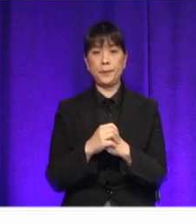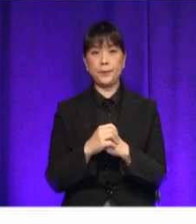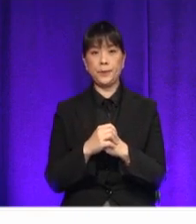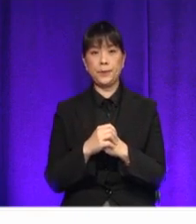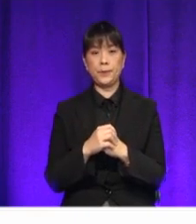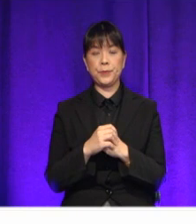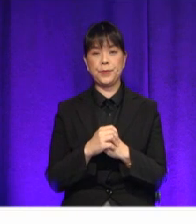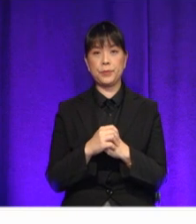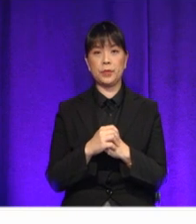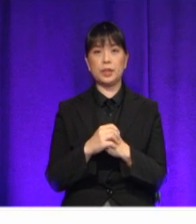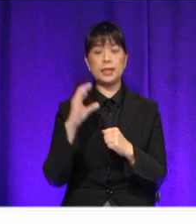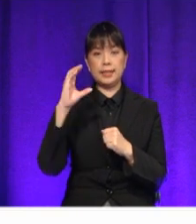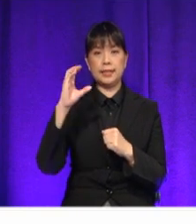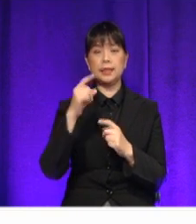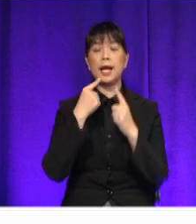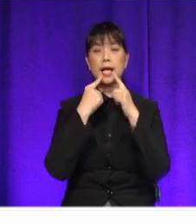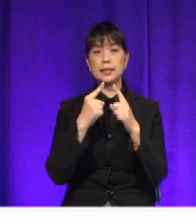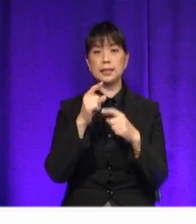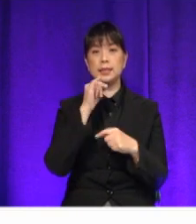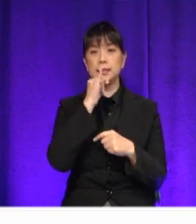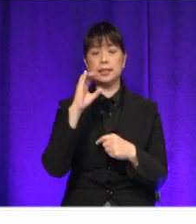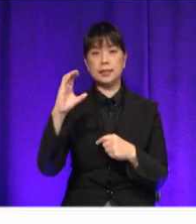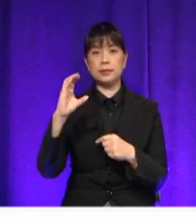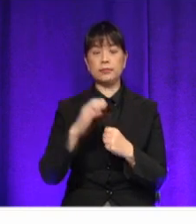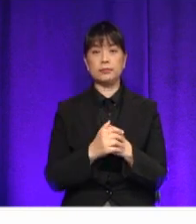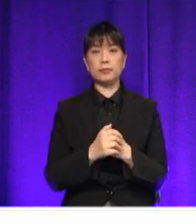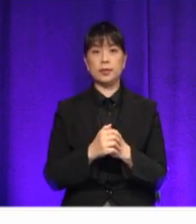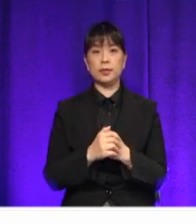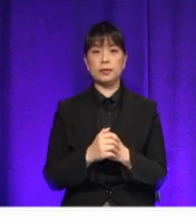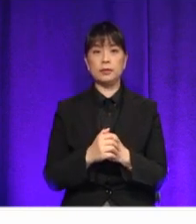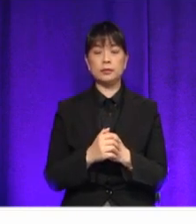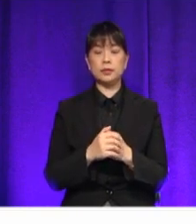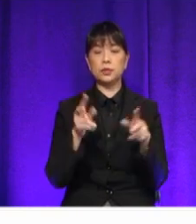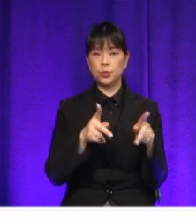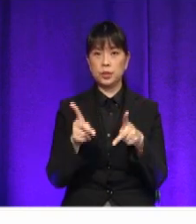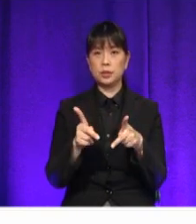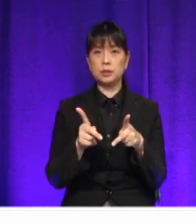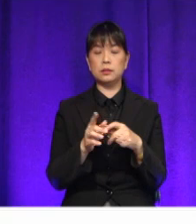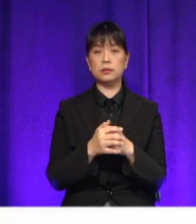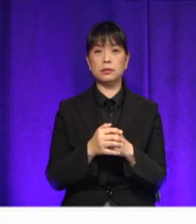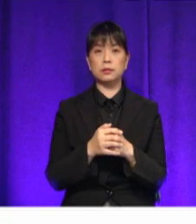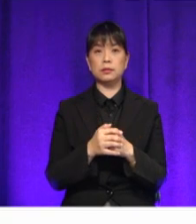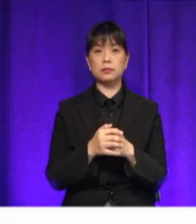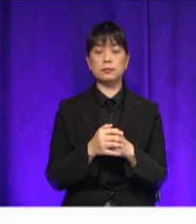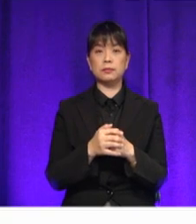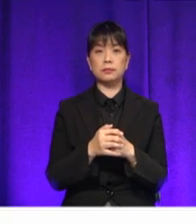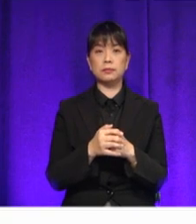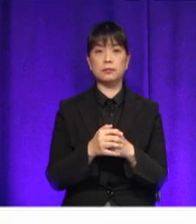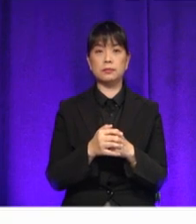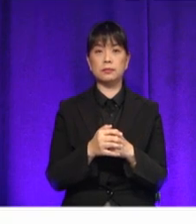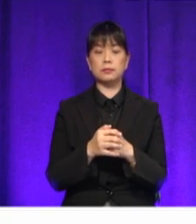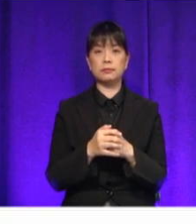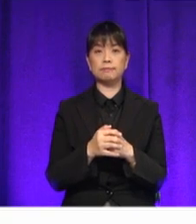I think it's C, teacher. I think students should decide what to spend the money on. Yes, wonderful. Great